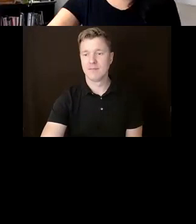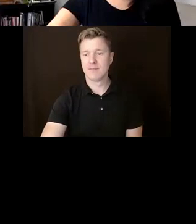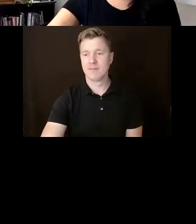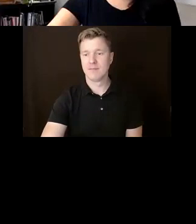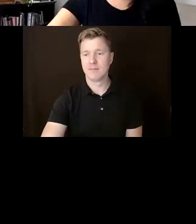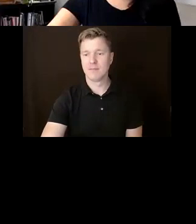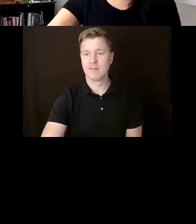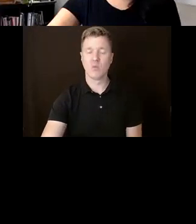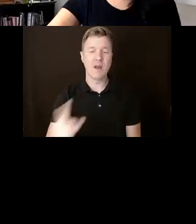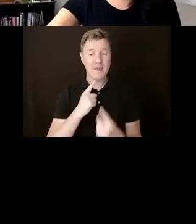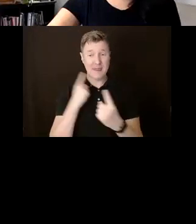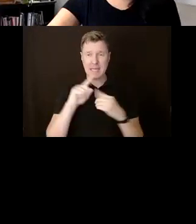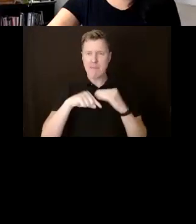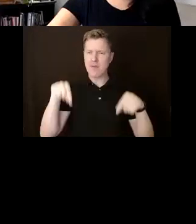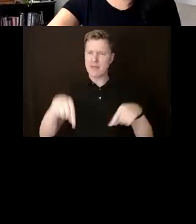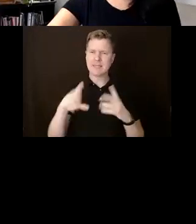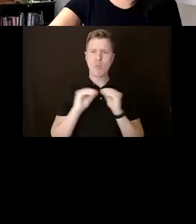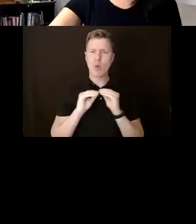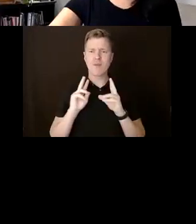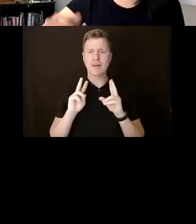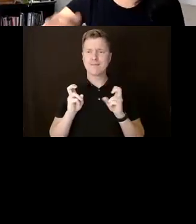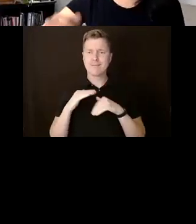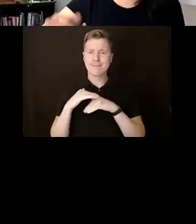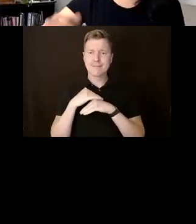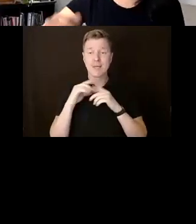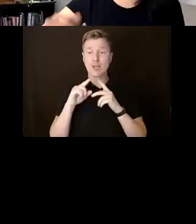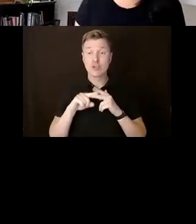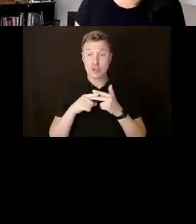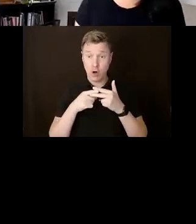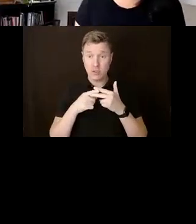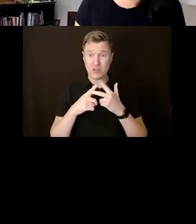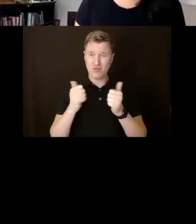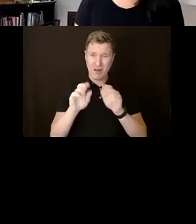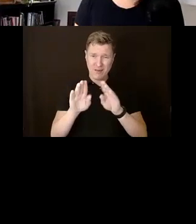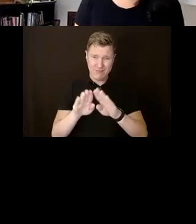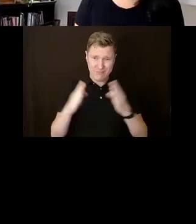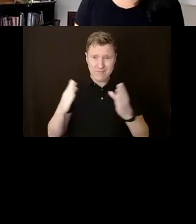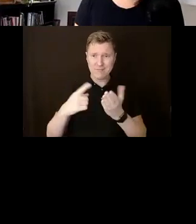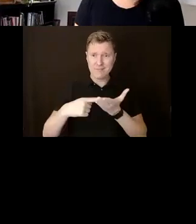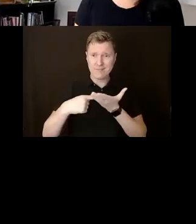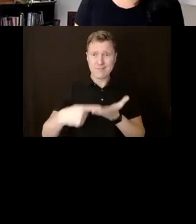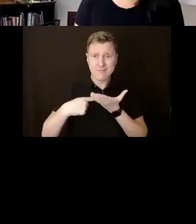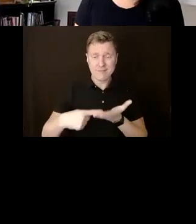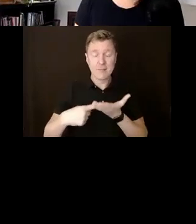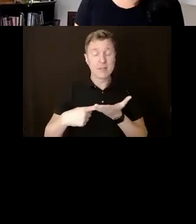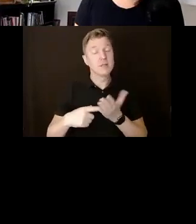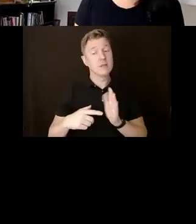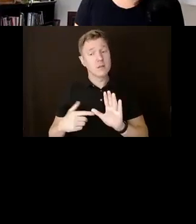thinking about this as like a start in some ways to being able to have open conversations. I've had pretty